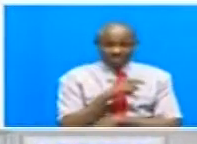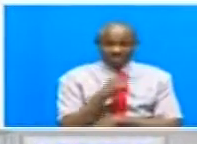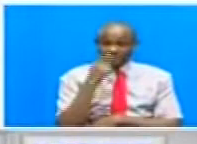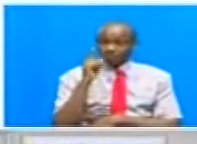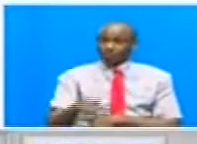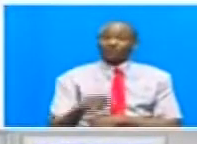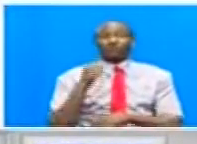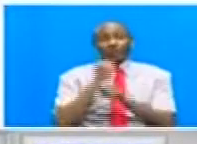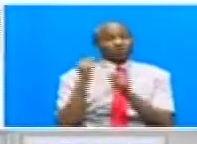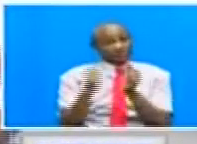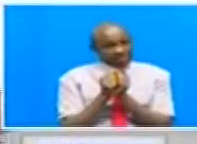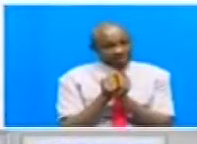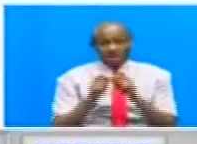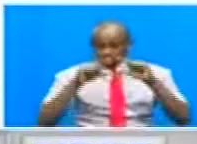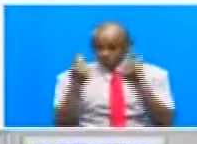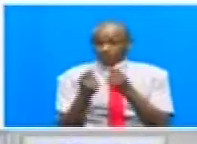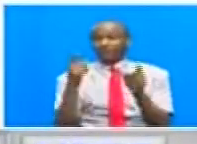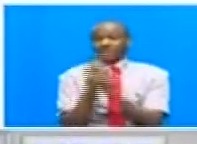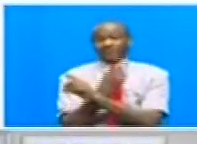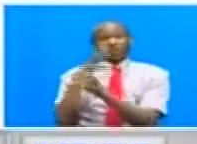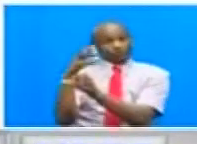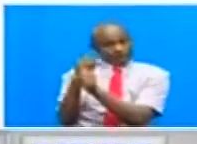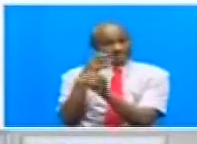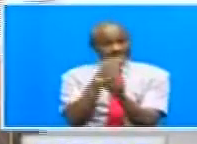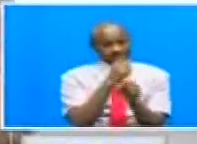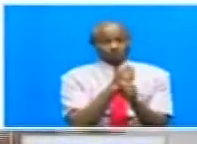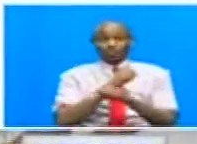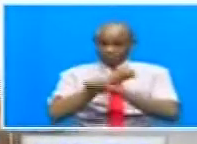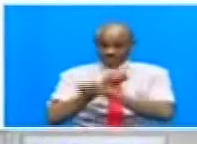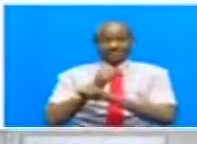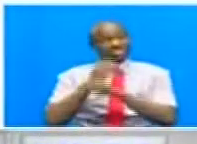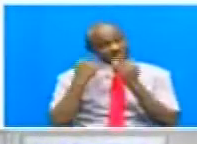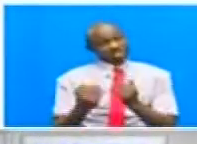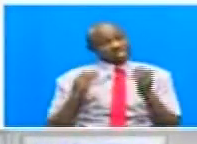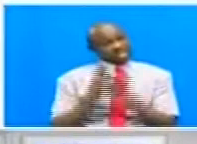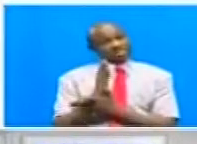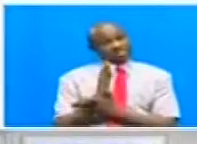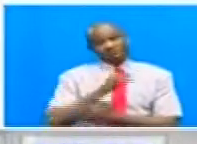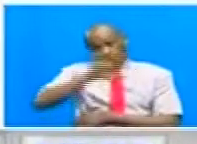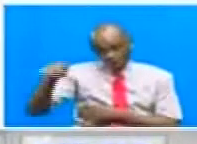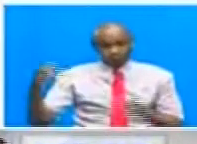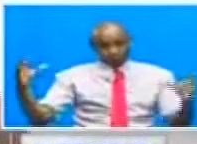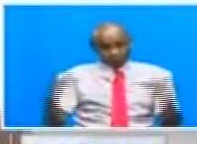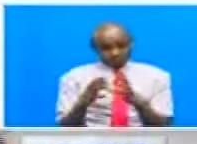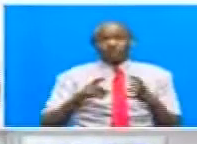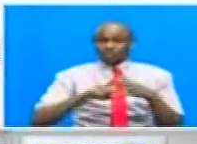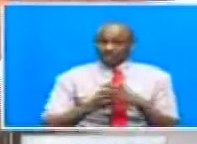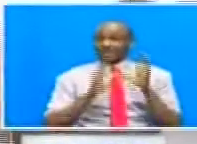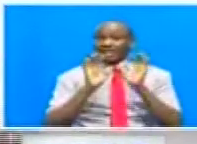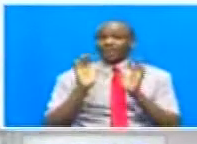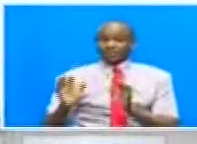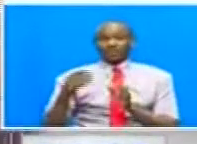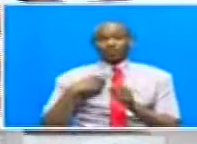together a group of organizations that are protective of child rights. To essentially start a campaign